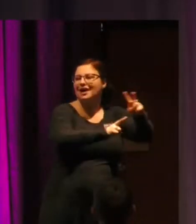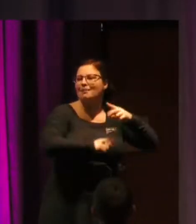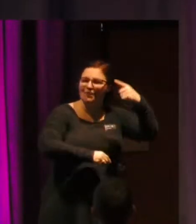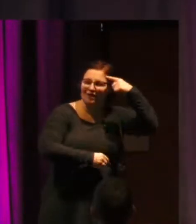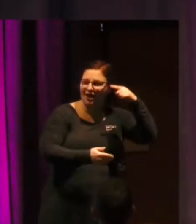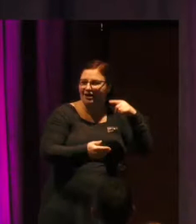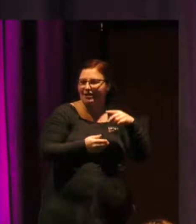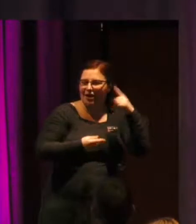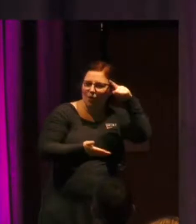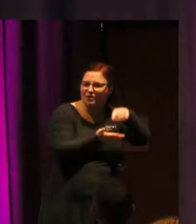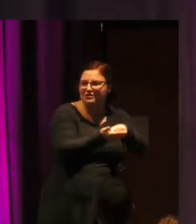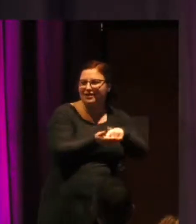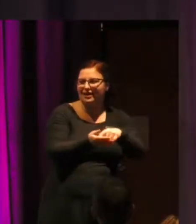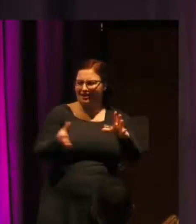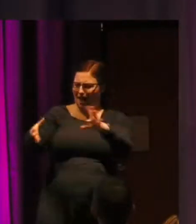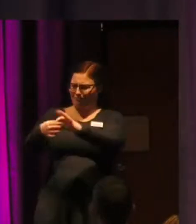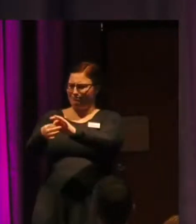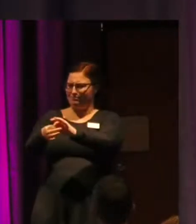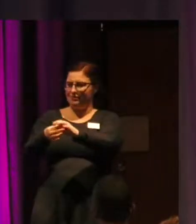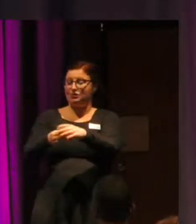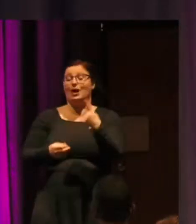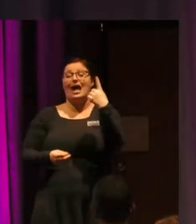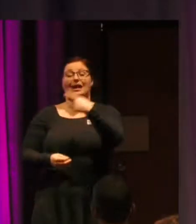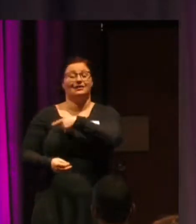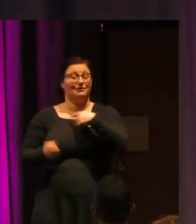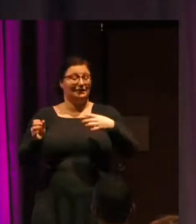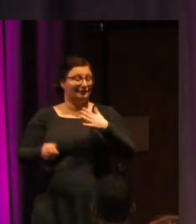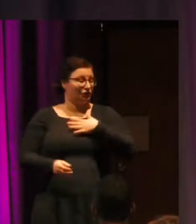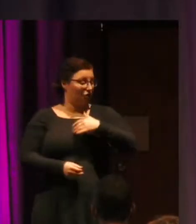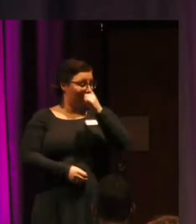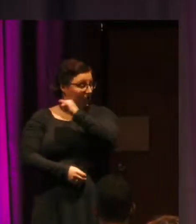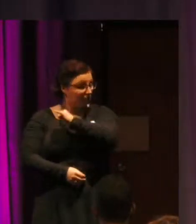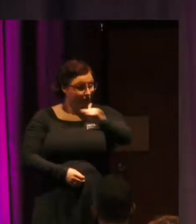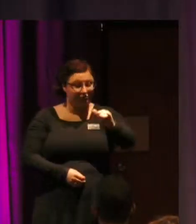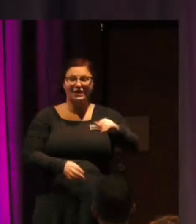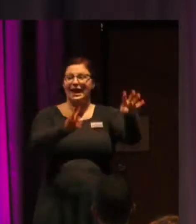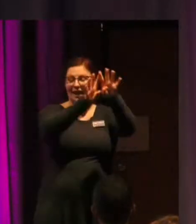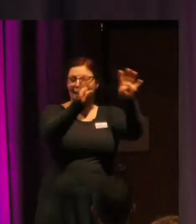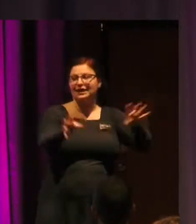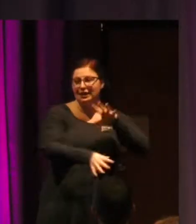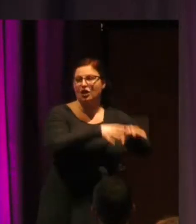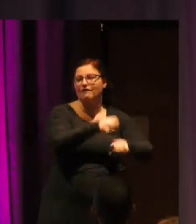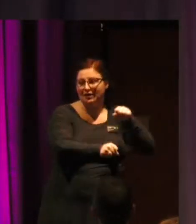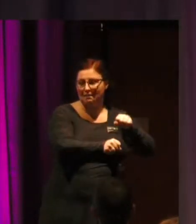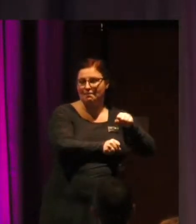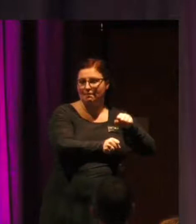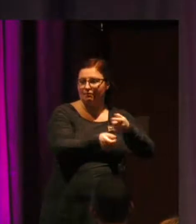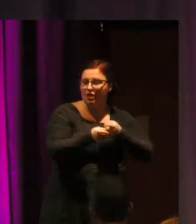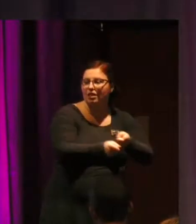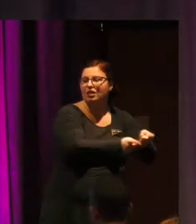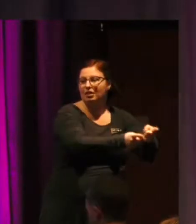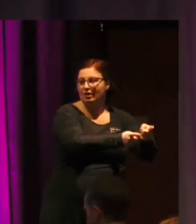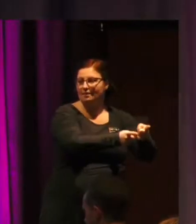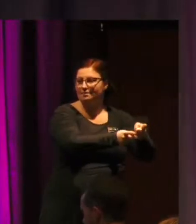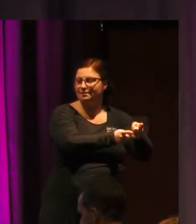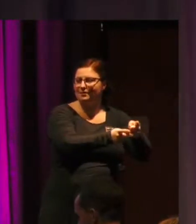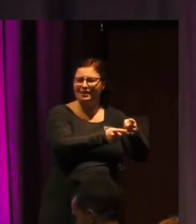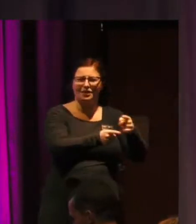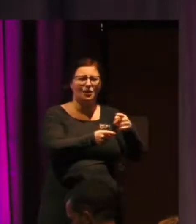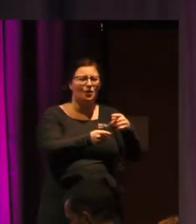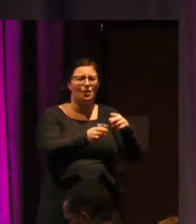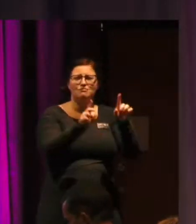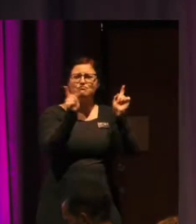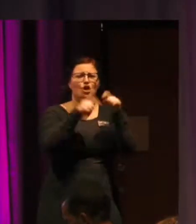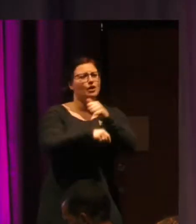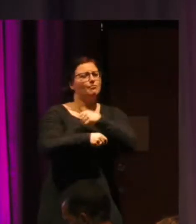And so for us, one of the biggest things that we want to counter is countering online abuse. And online abuse, you can't just counter it